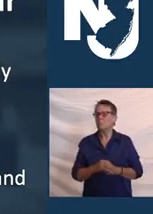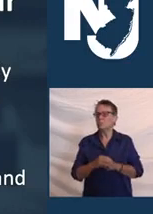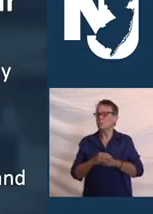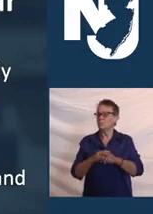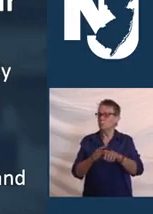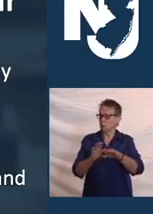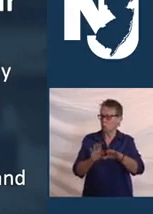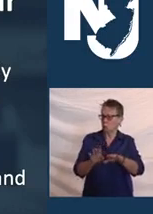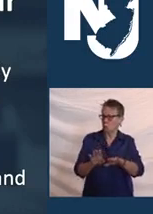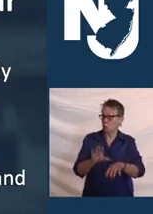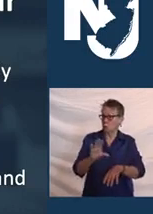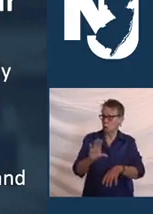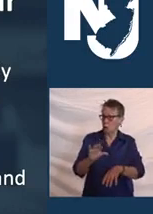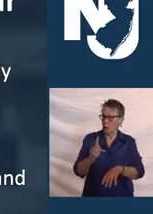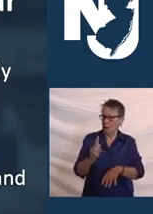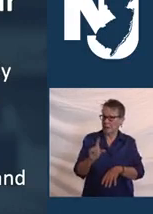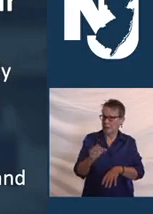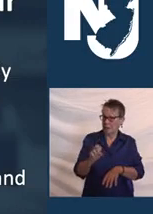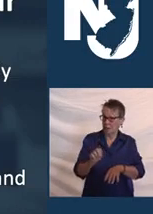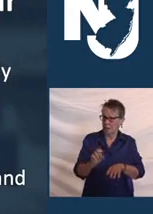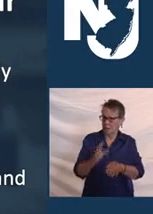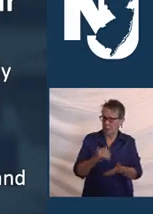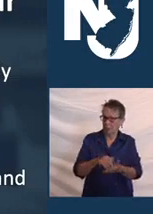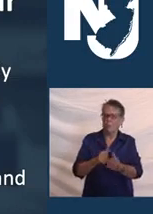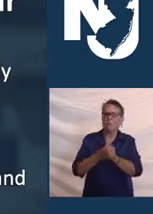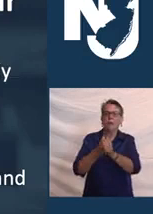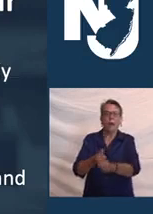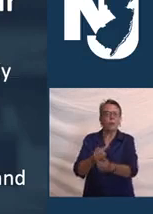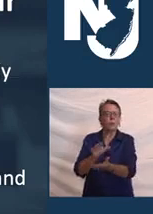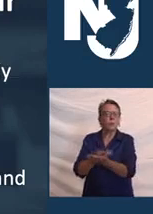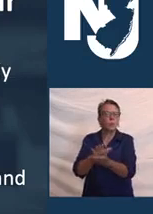children in a facility's care ages 2 and over,